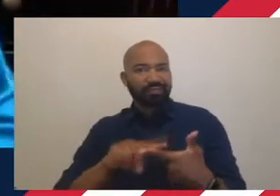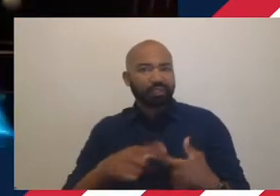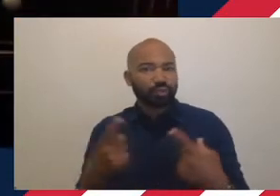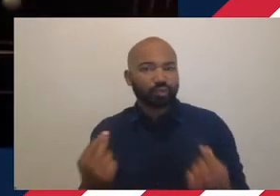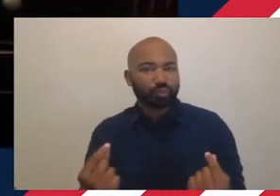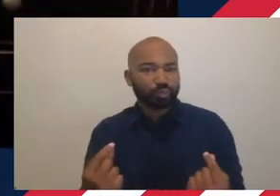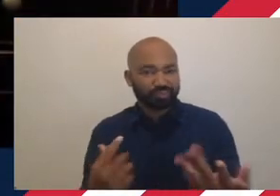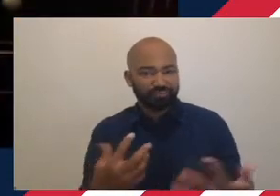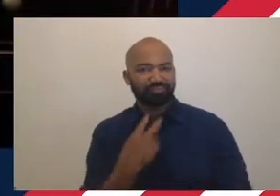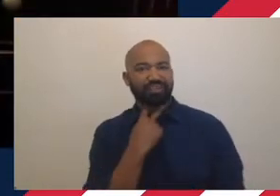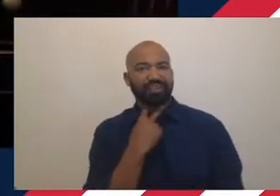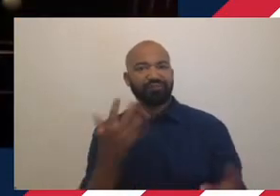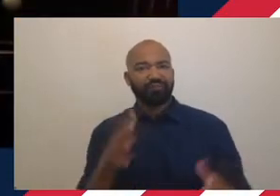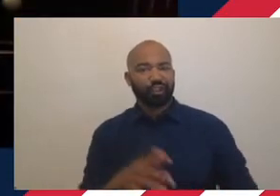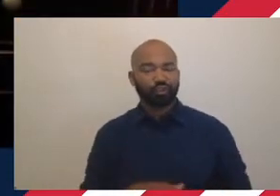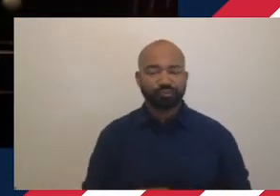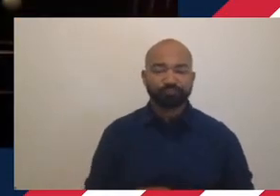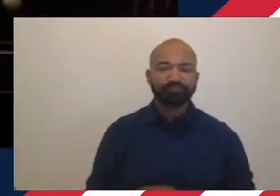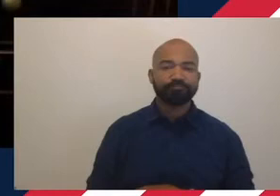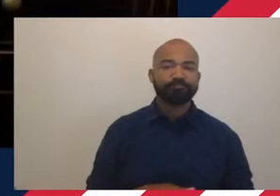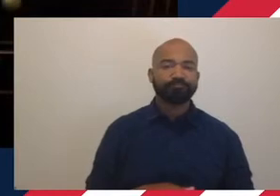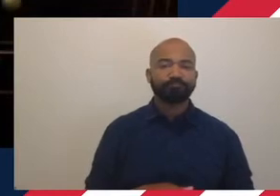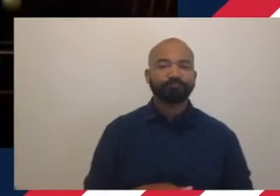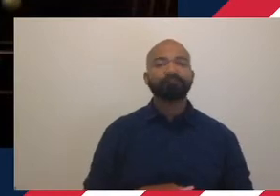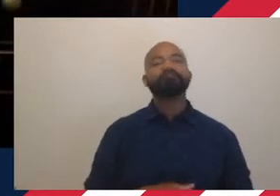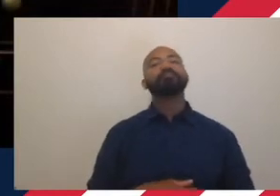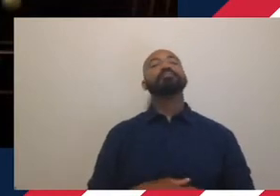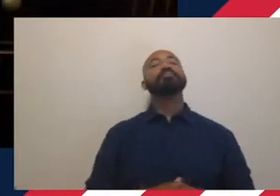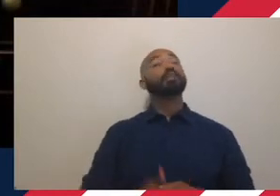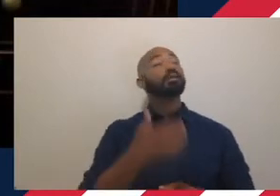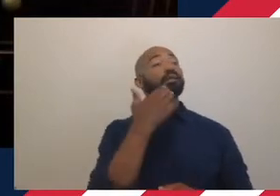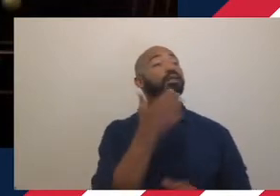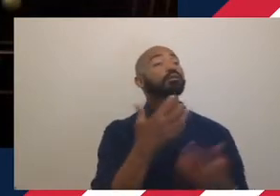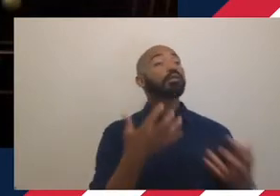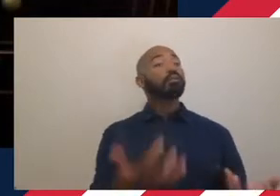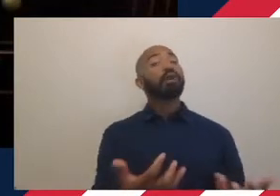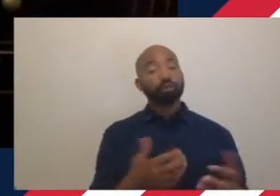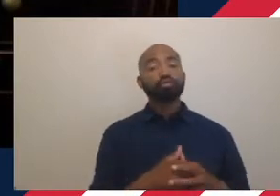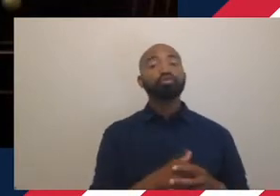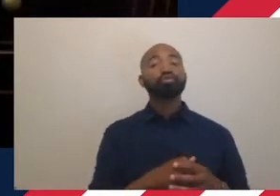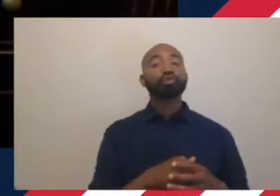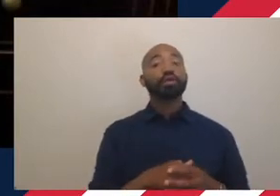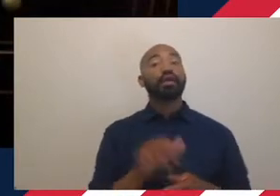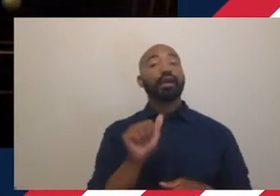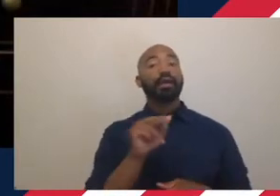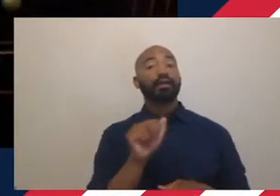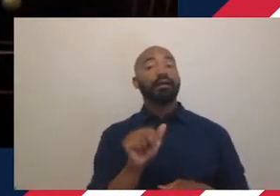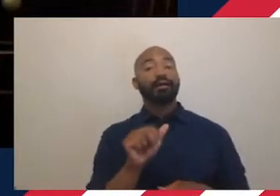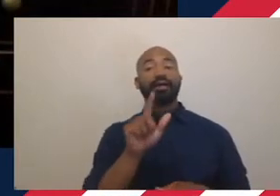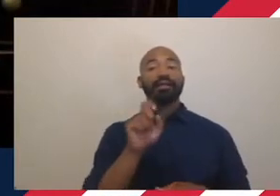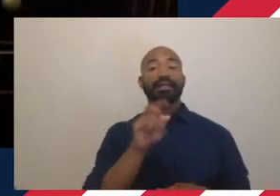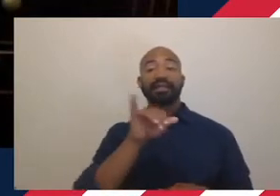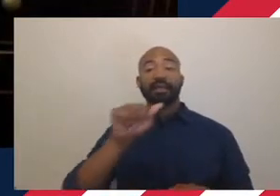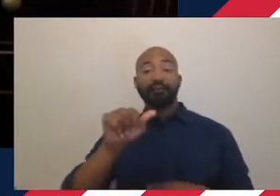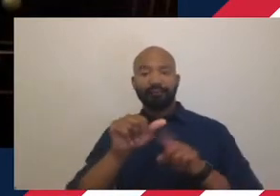Thank you so much, Danielle. And my apologies, Anna Lilia. I'm going to get it right. Thank